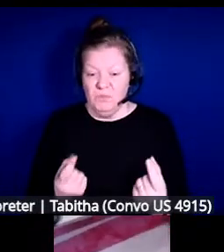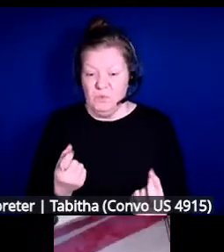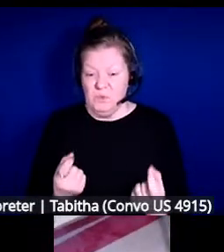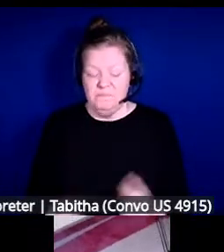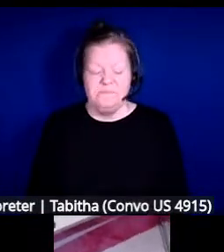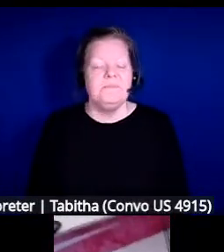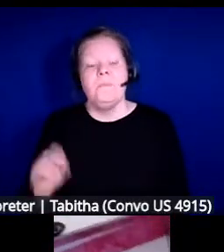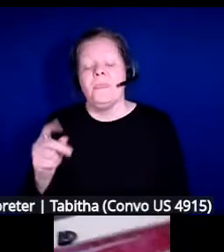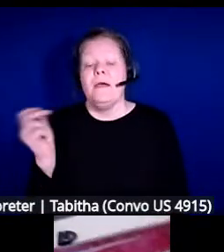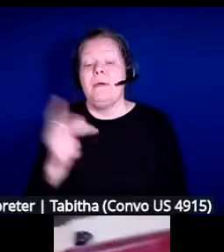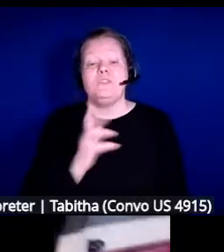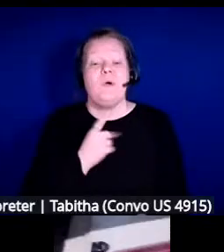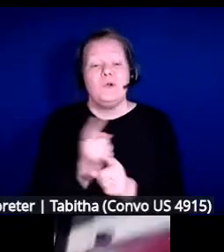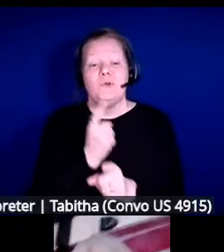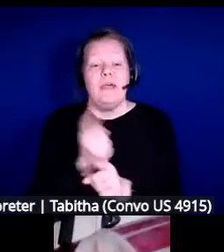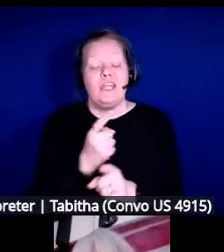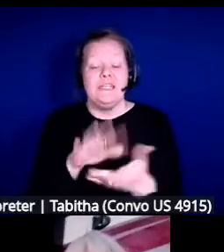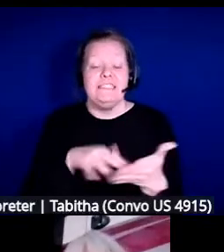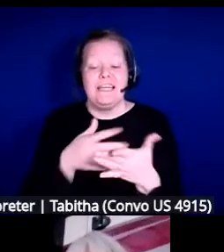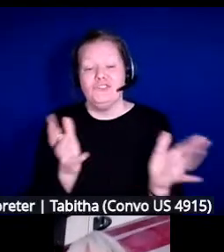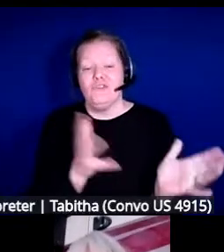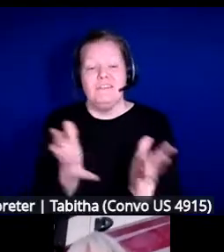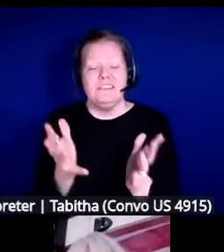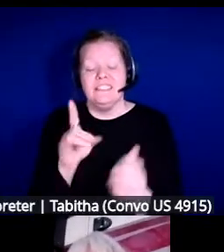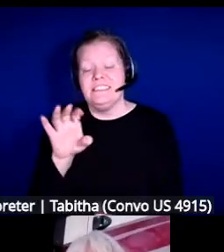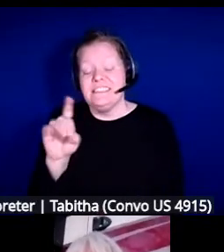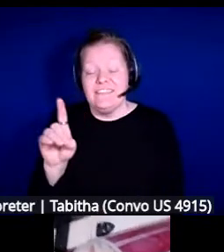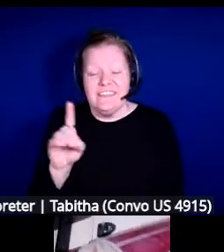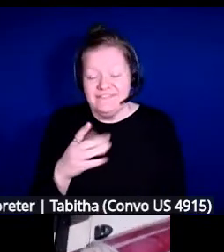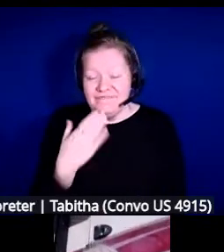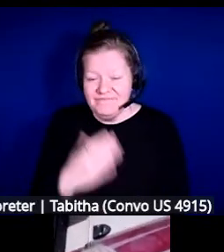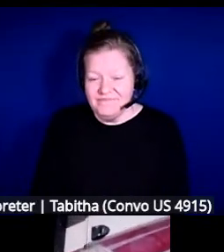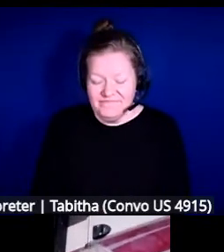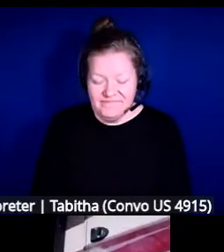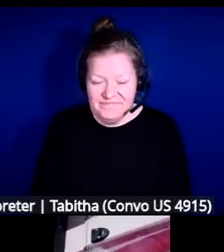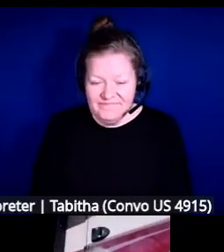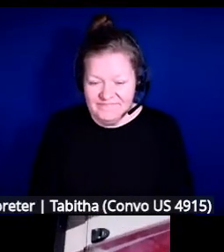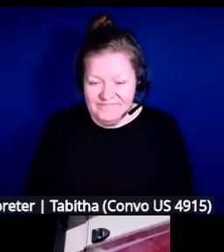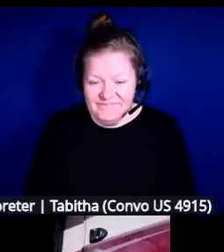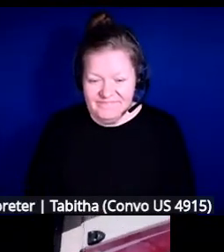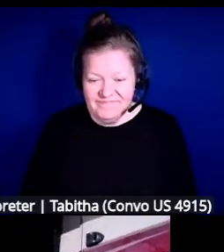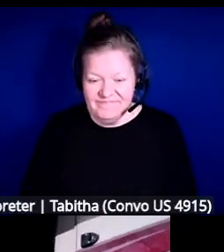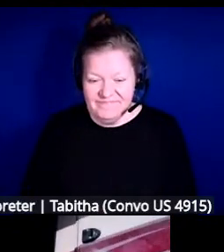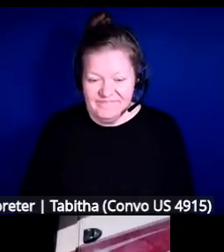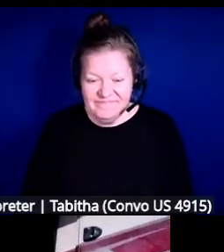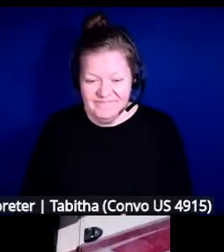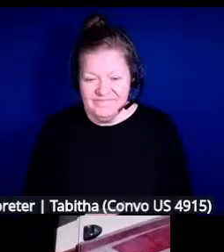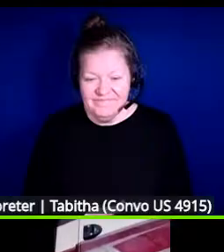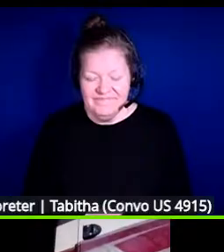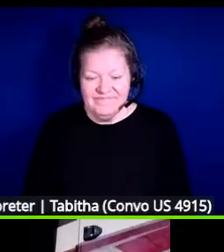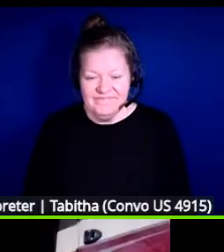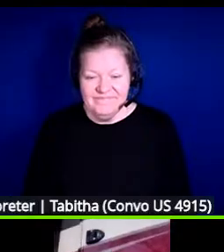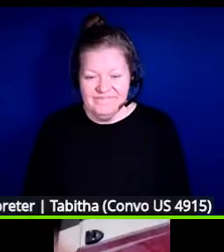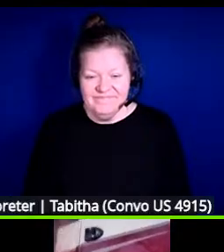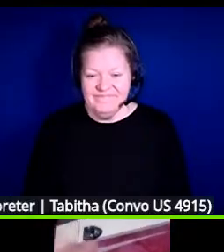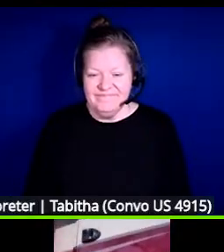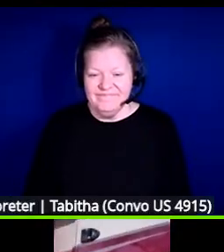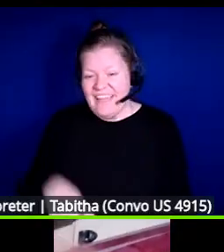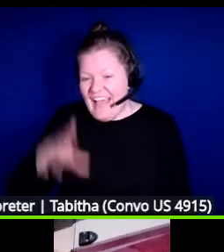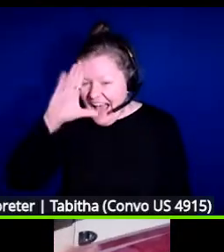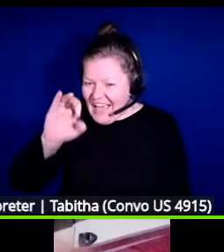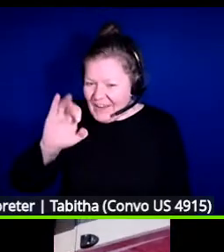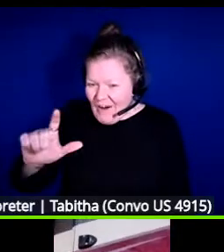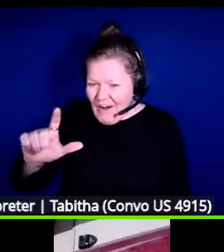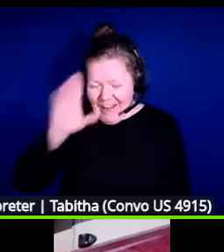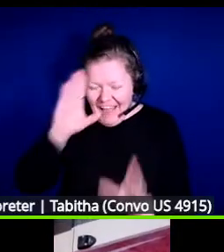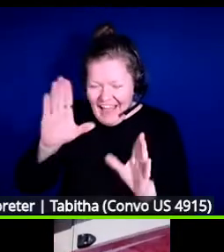All right, back to our regularly scheduled conversation. David, you I'll want let me you to take guys it away? say hi to Carl. That's my big Hi, boy. Morning, Carl. Carl.